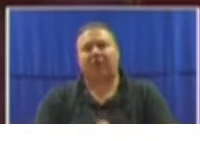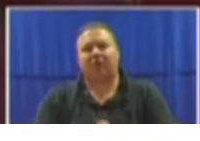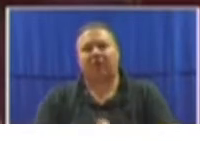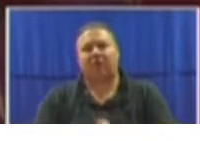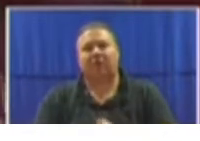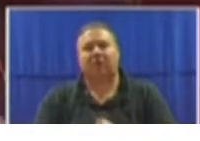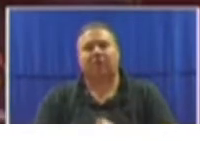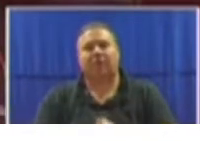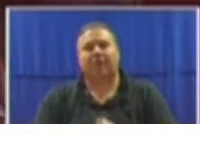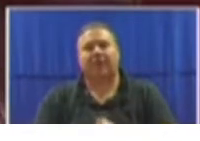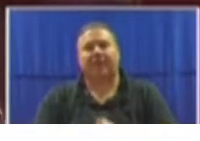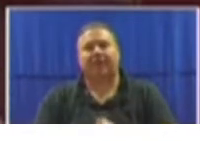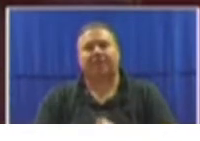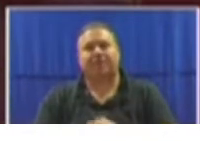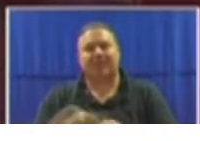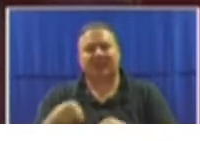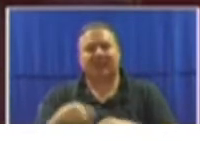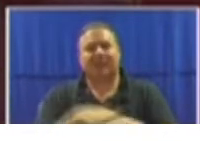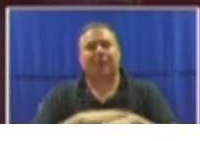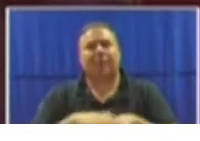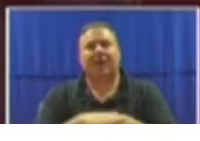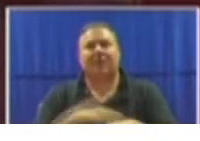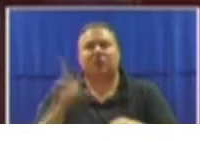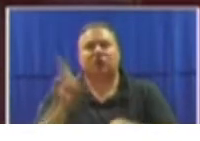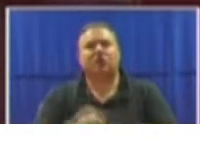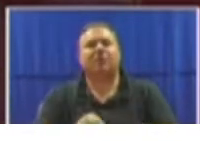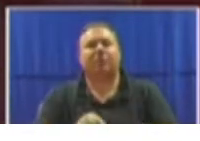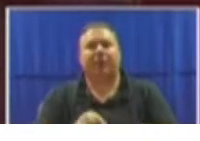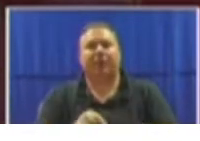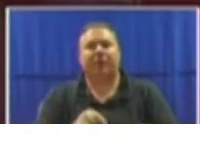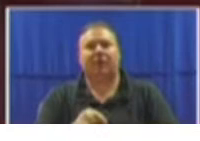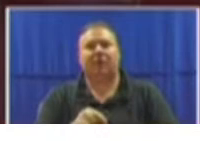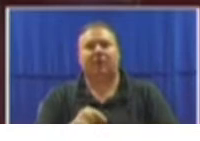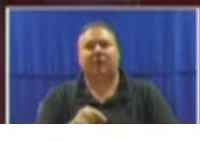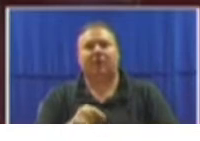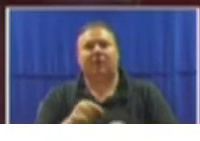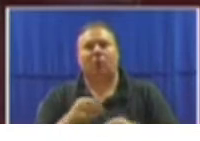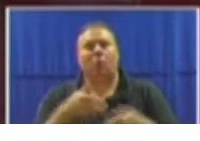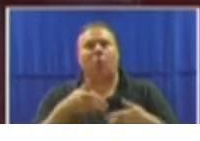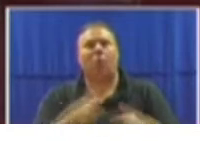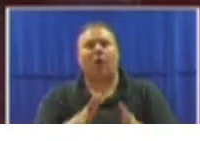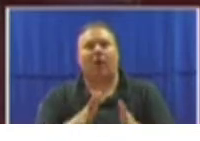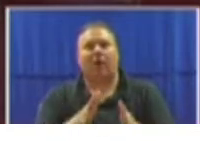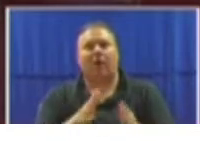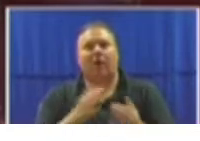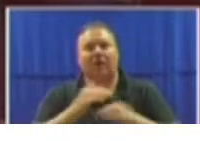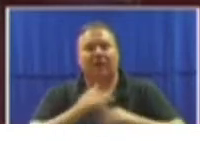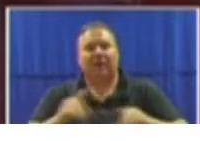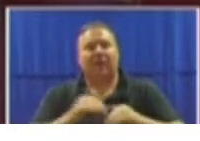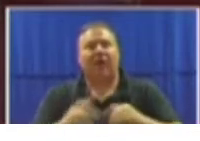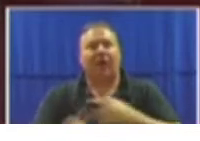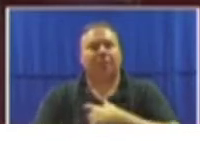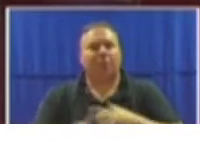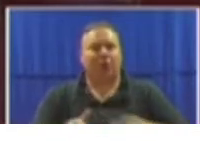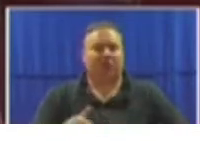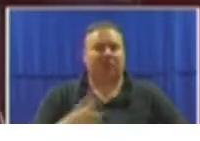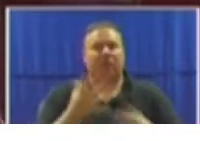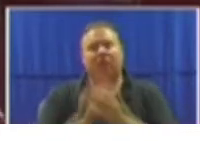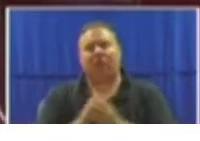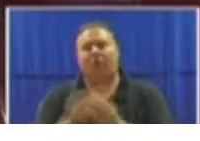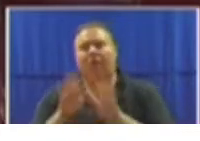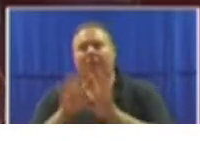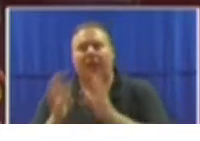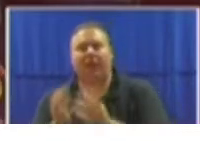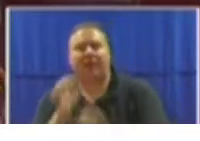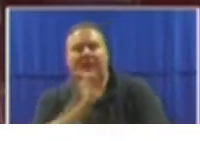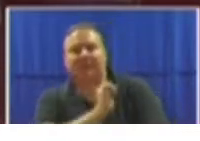all, it is based upon cheap, divisive tactic of attempting to divide the President from his appointed